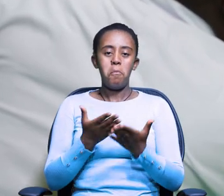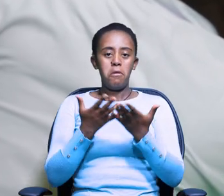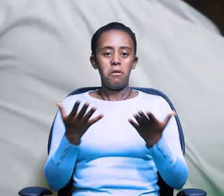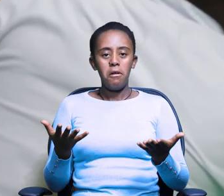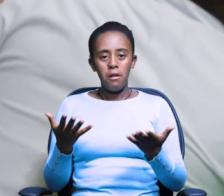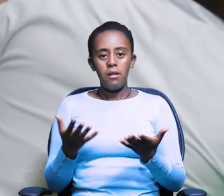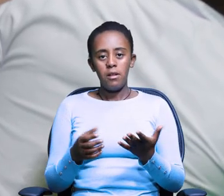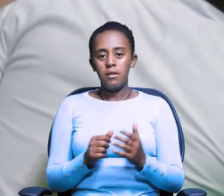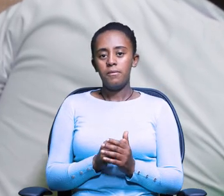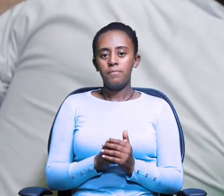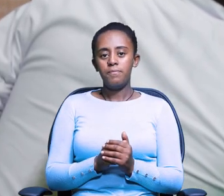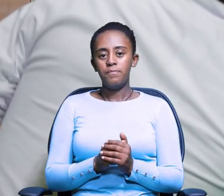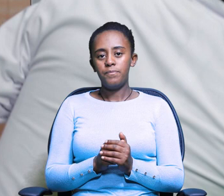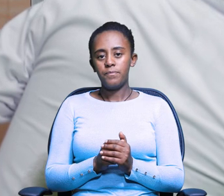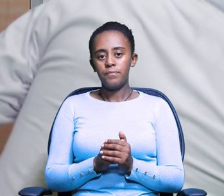material